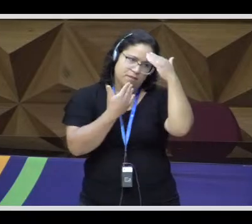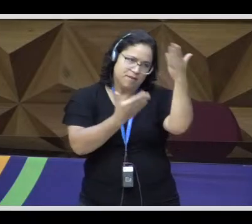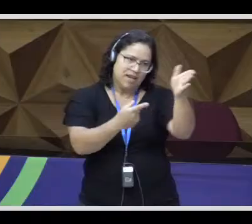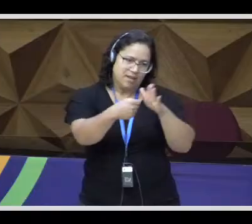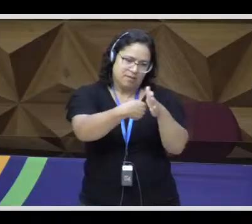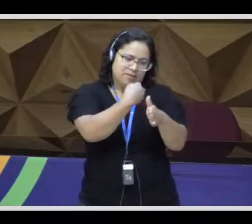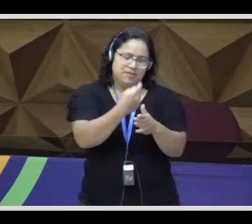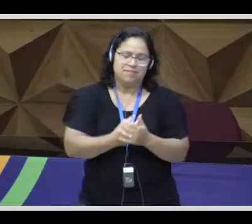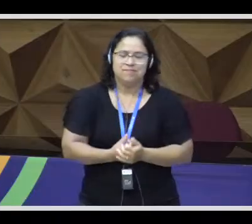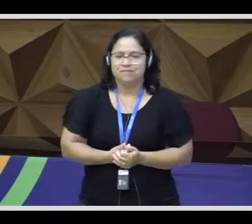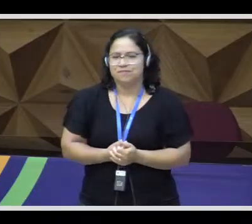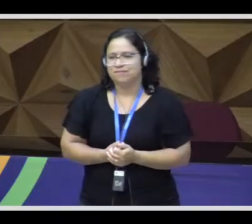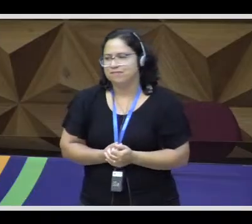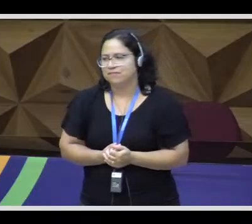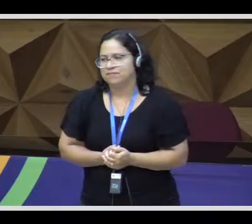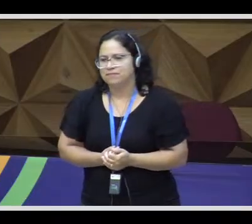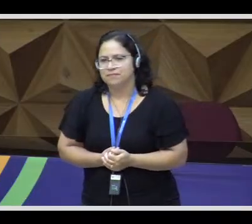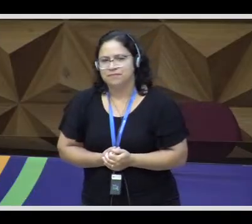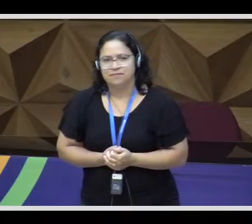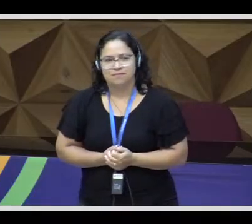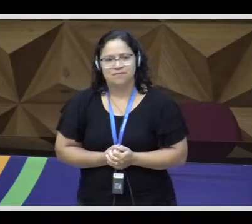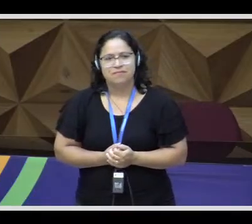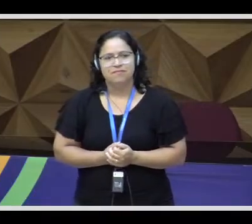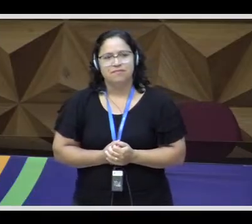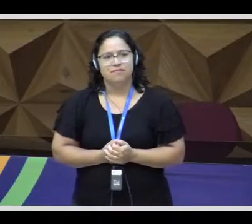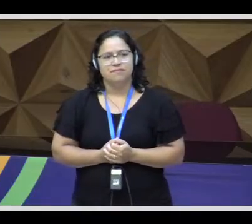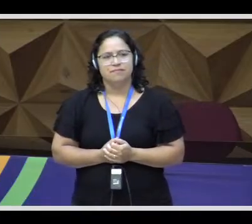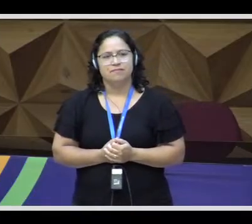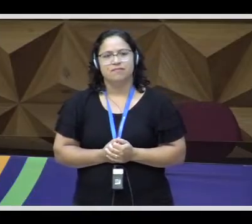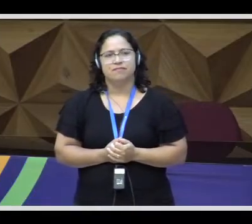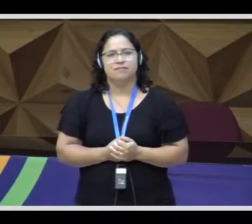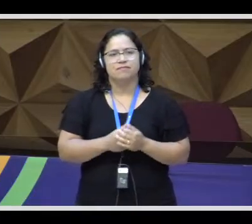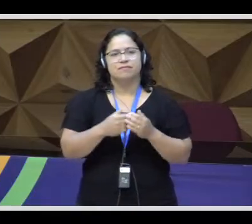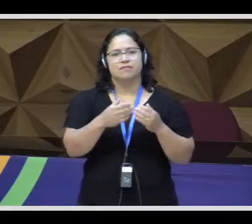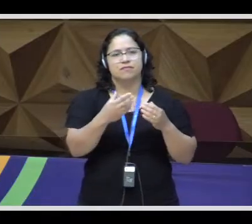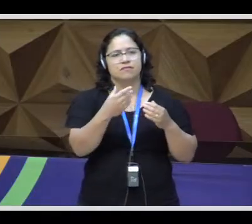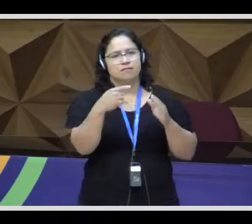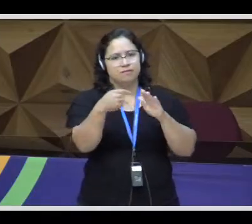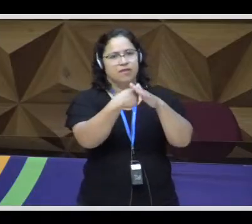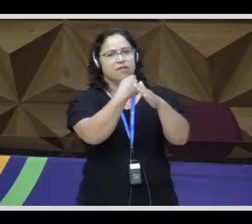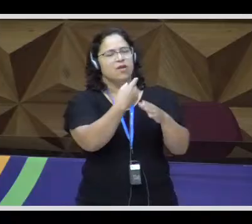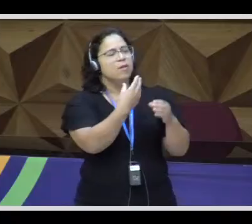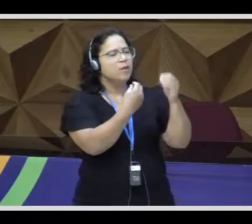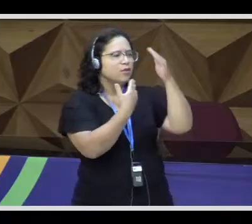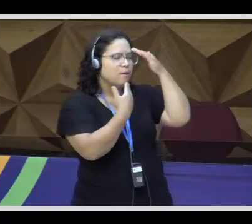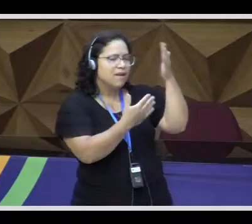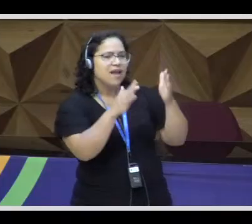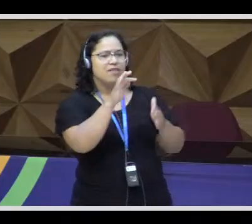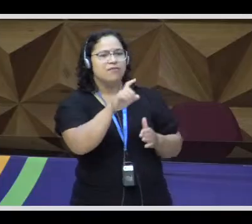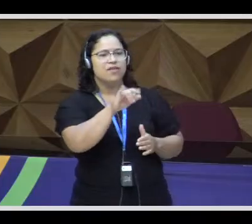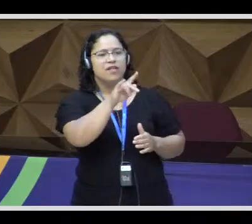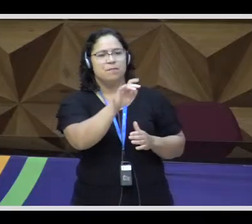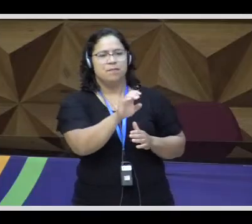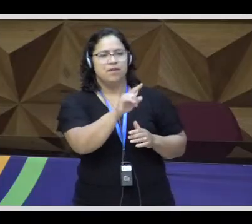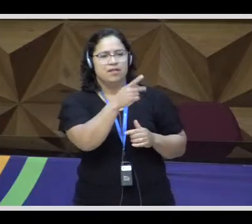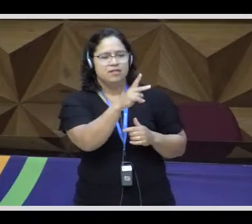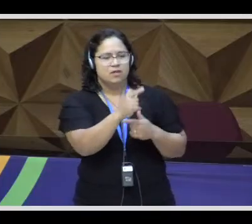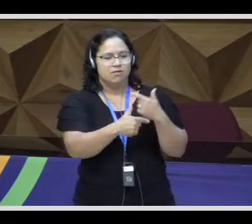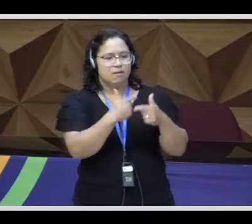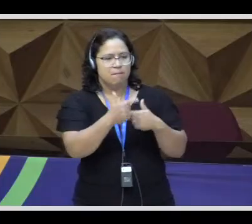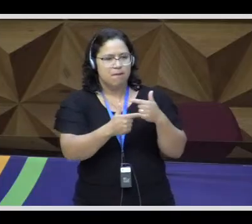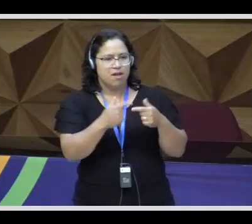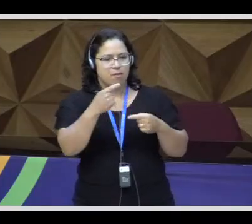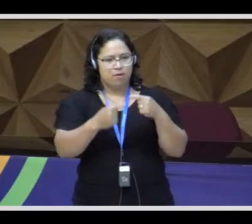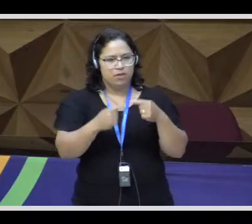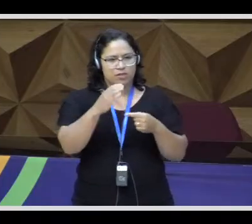you. Just a couple of Thank you, Philippe, for that very societal and political important work. Thank you. I'm Stefan, I'm from